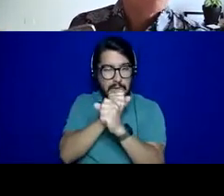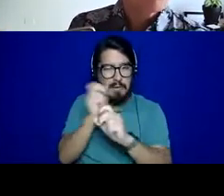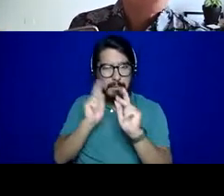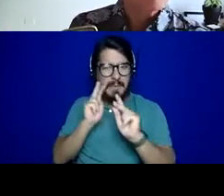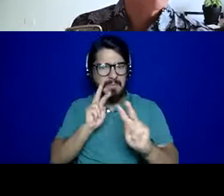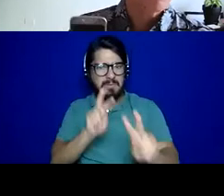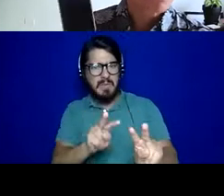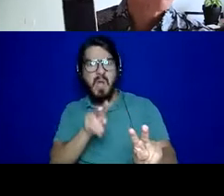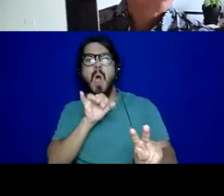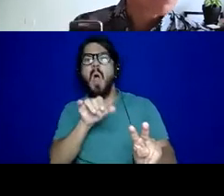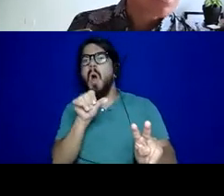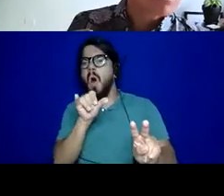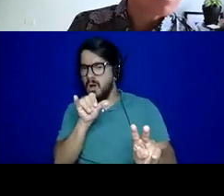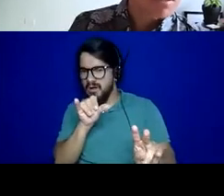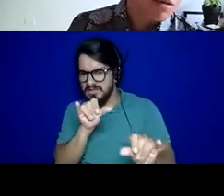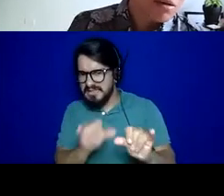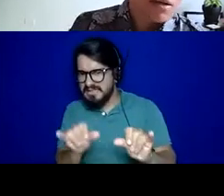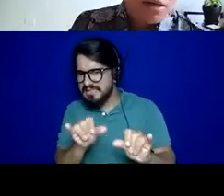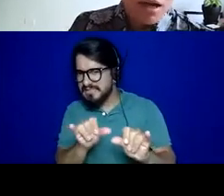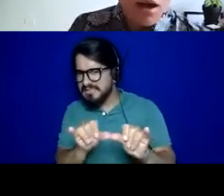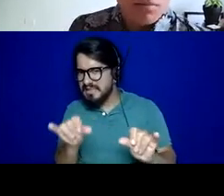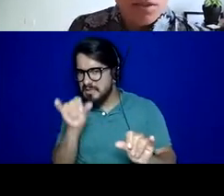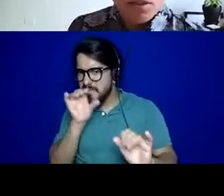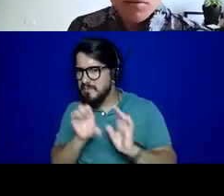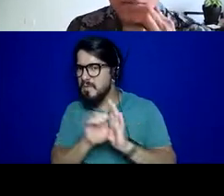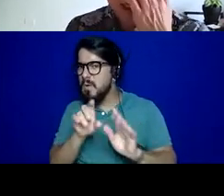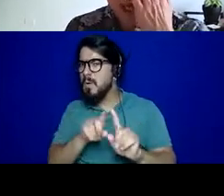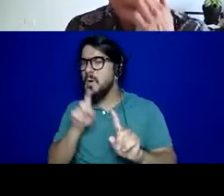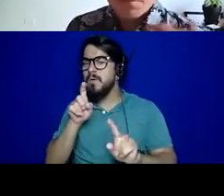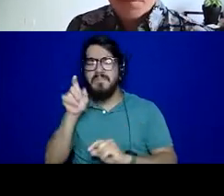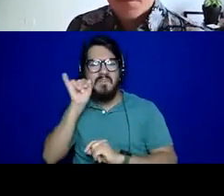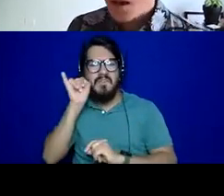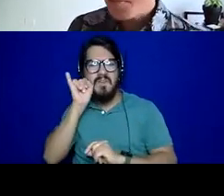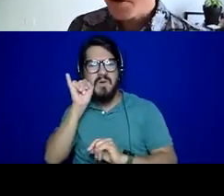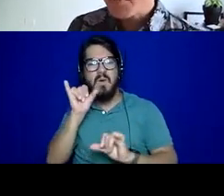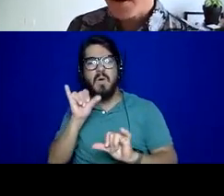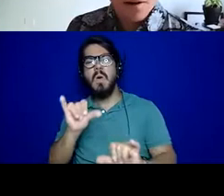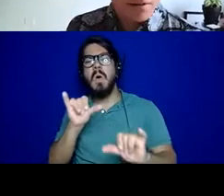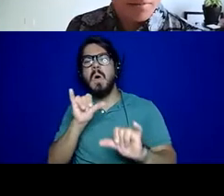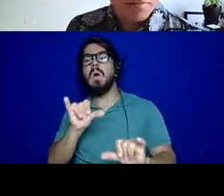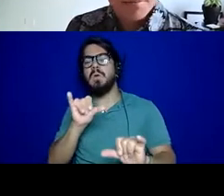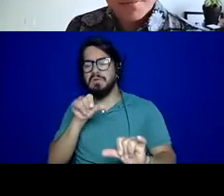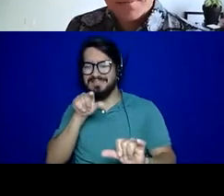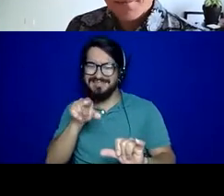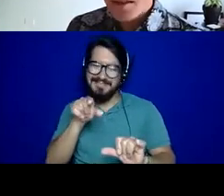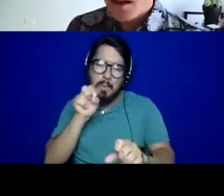this is coming from the same phone, and then figure out that it was me. So that would take a bit of work